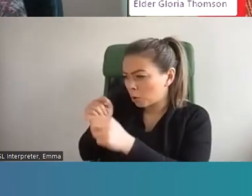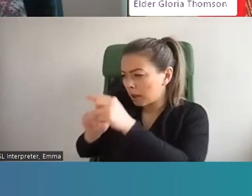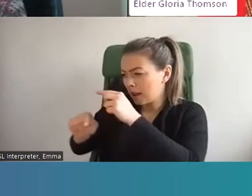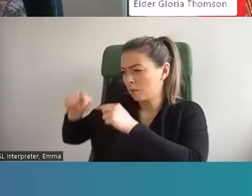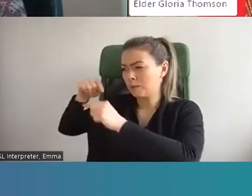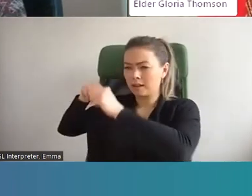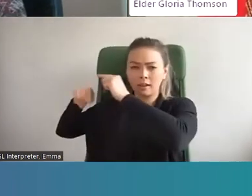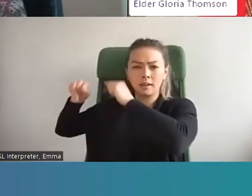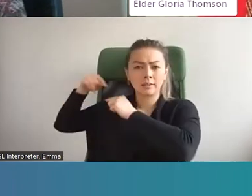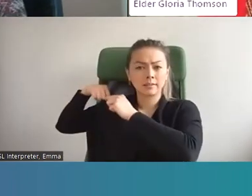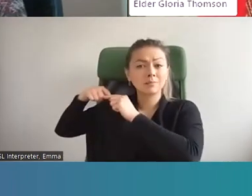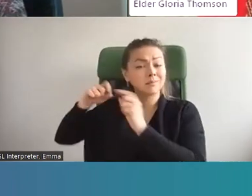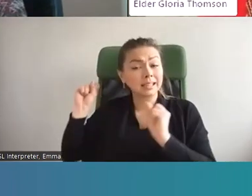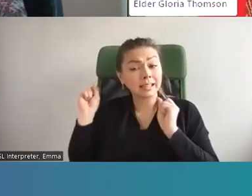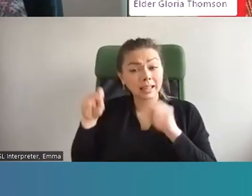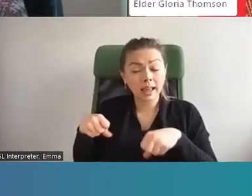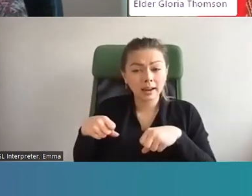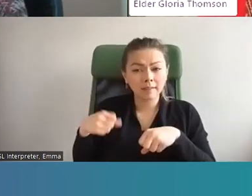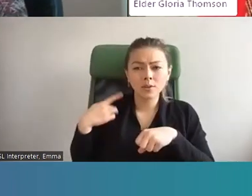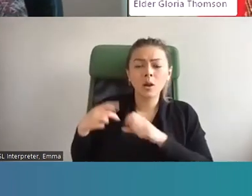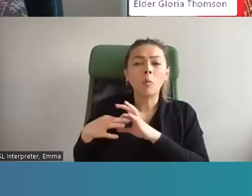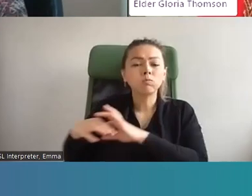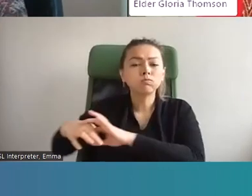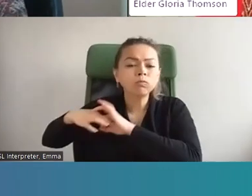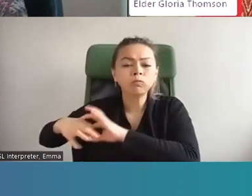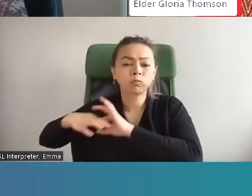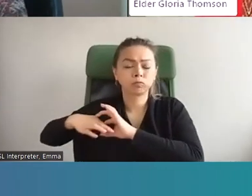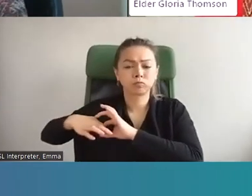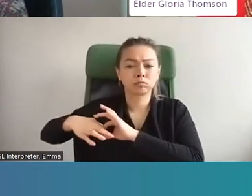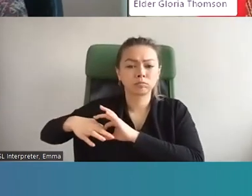are, where you belong, and, you know,